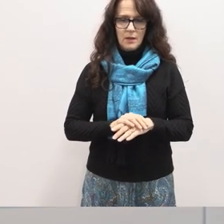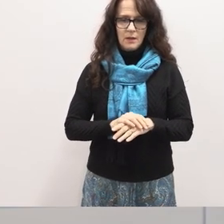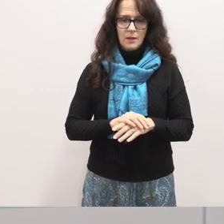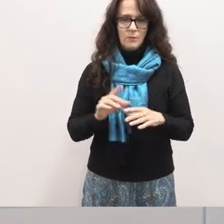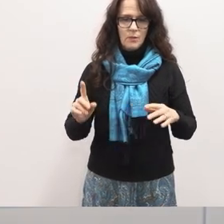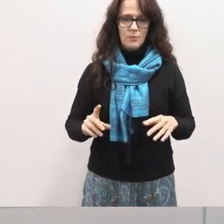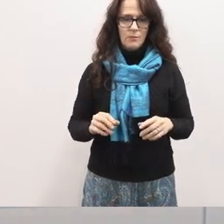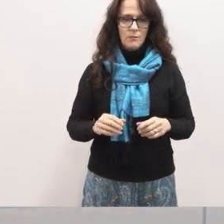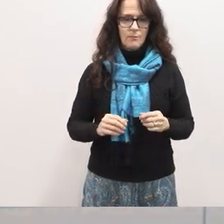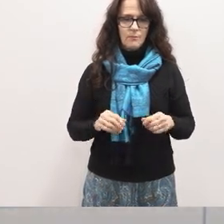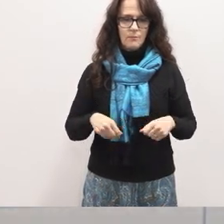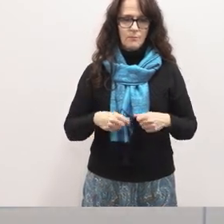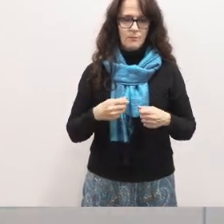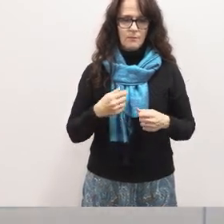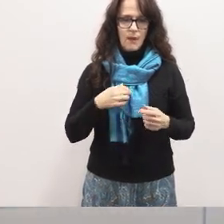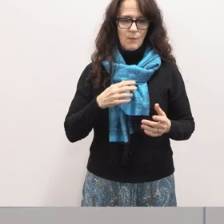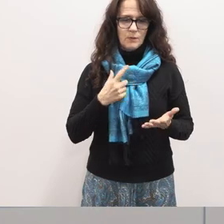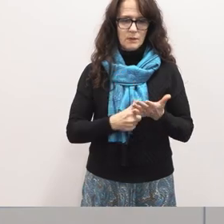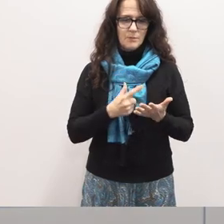tonight.